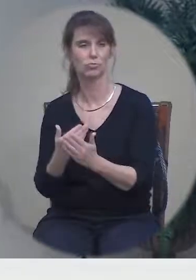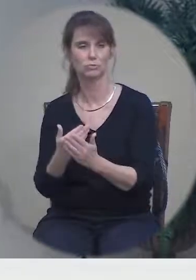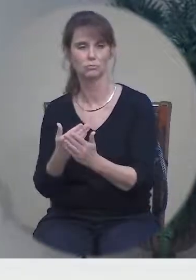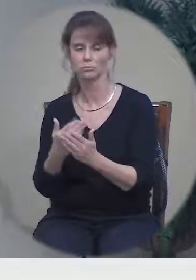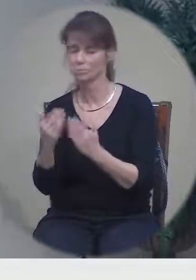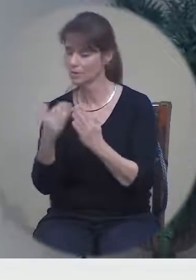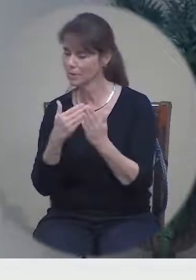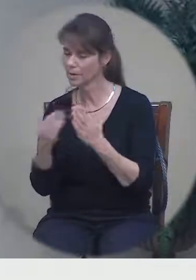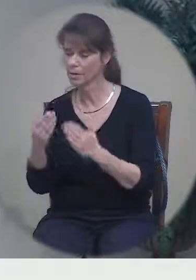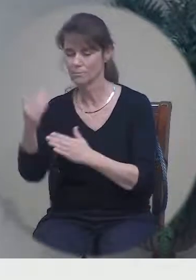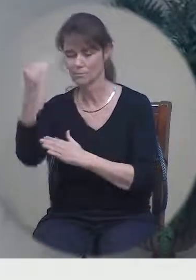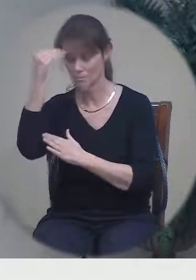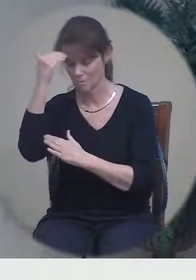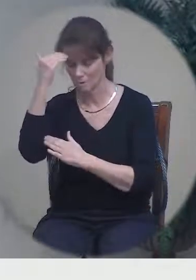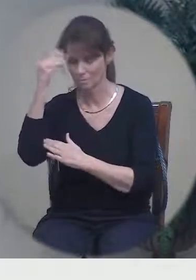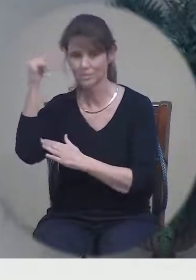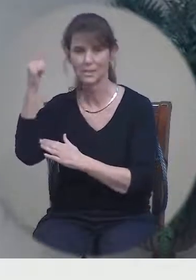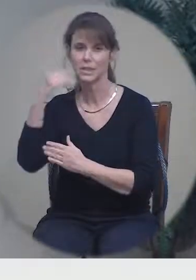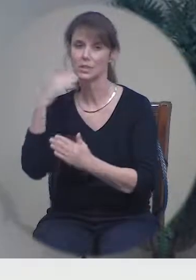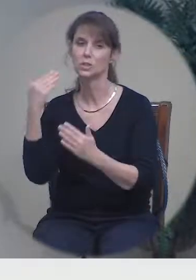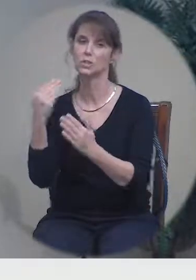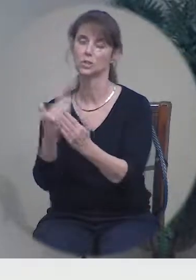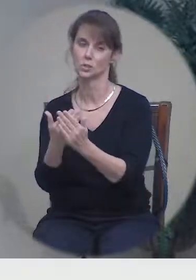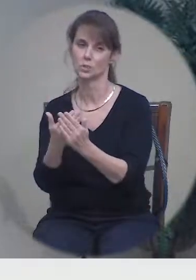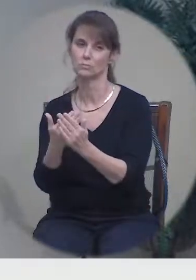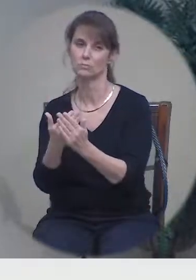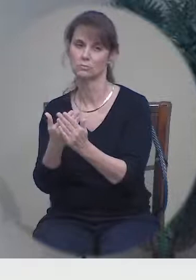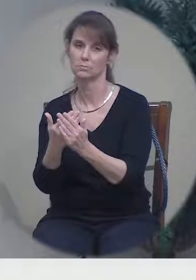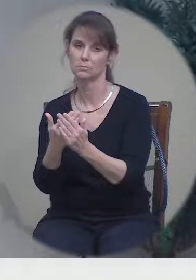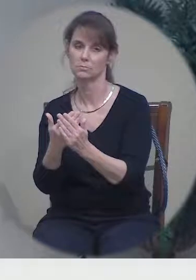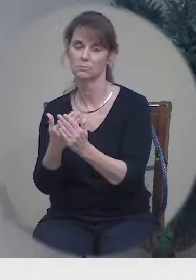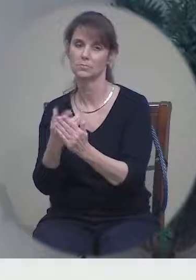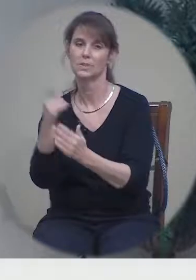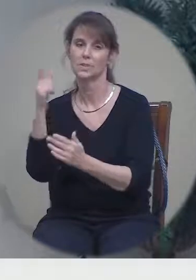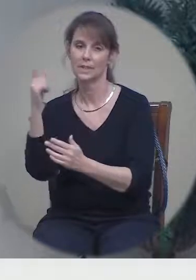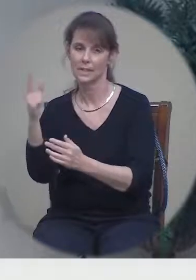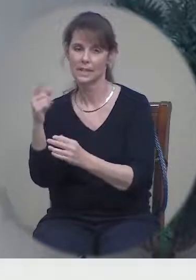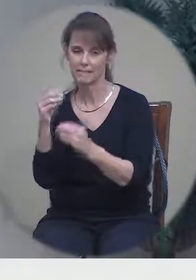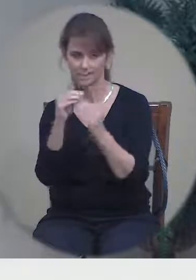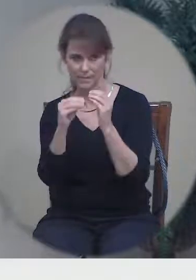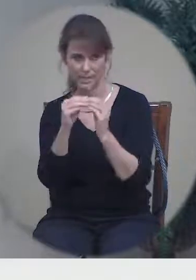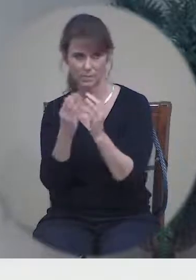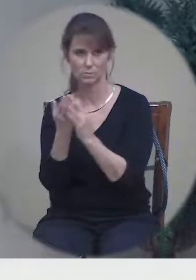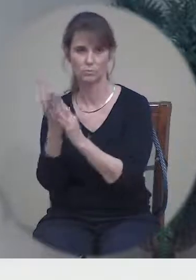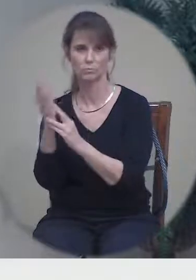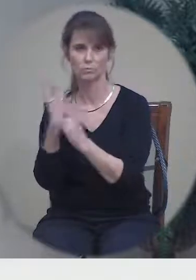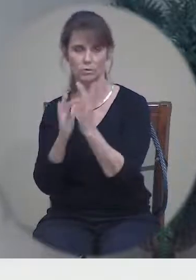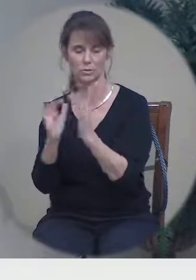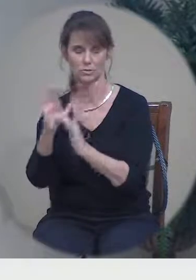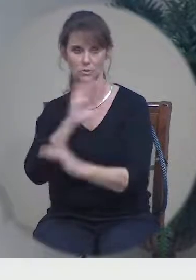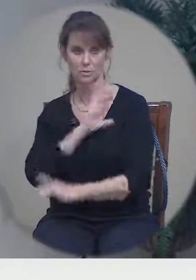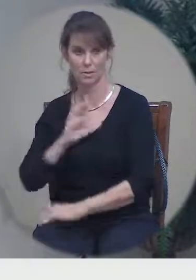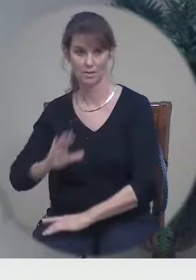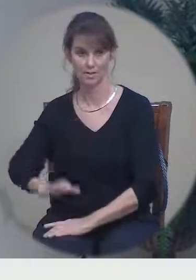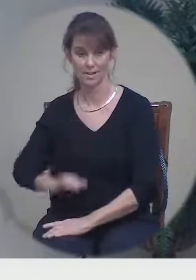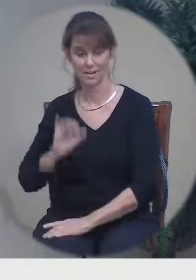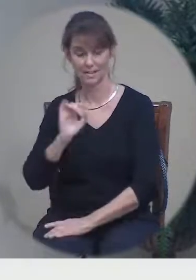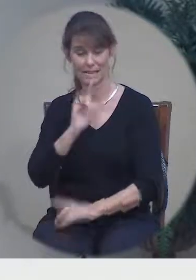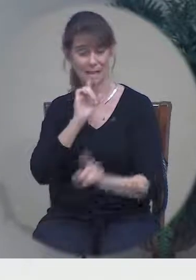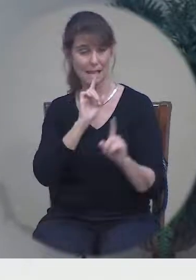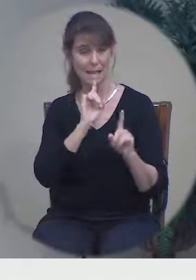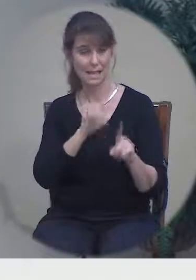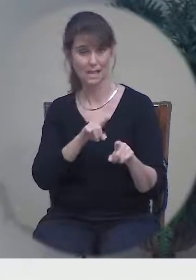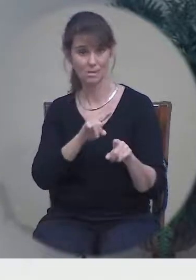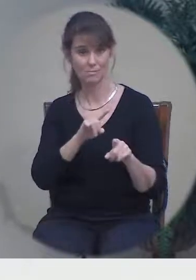with that and the promise of how He's going to deal with that through Jesus Christ. Now, Does that answer every question? I don't